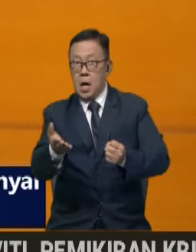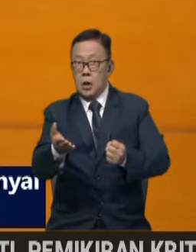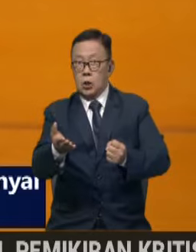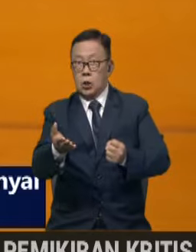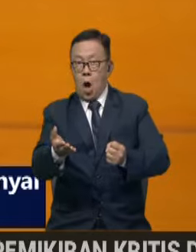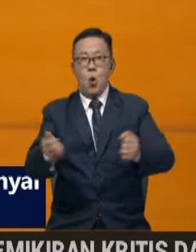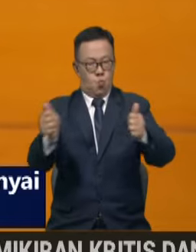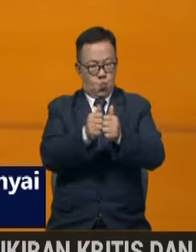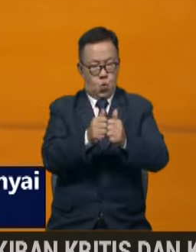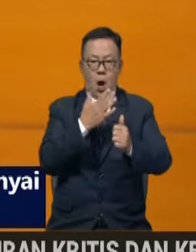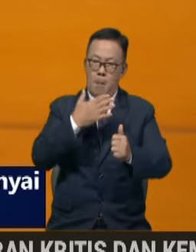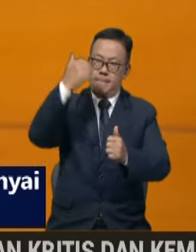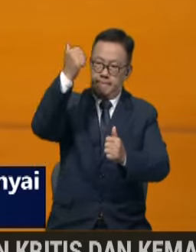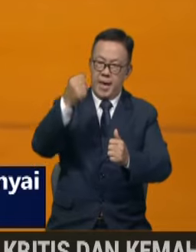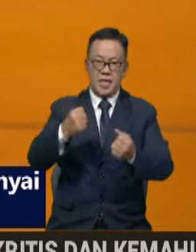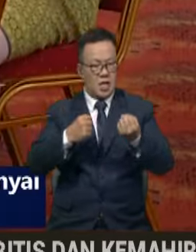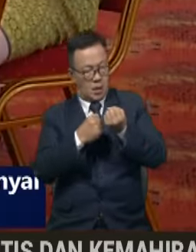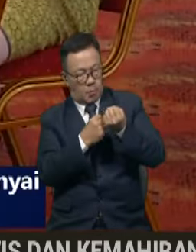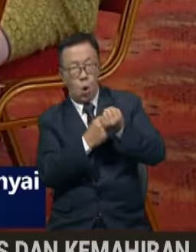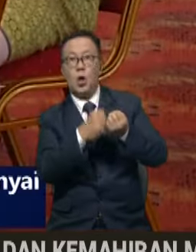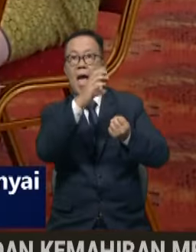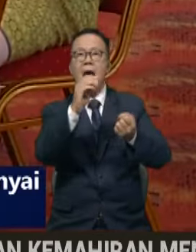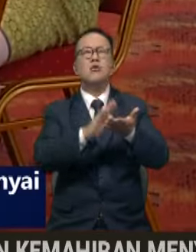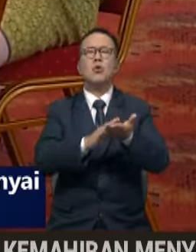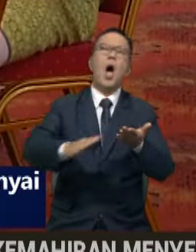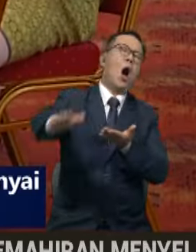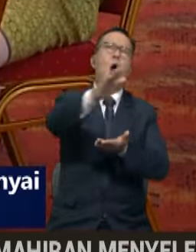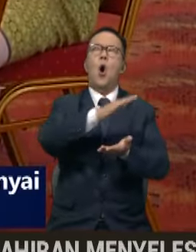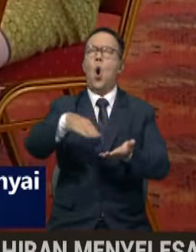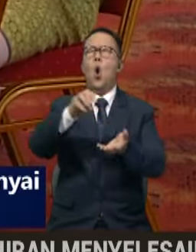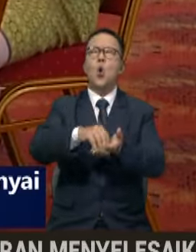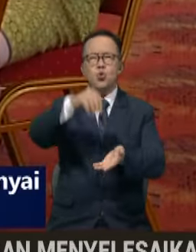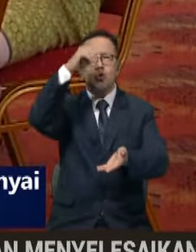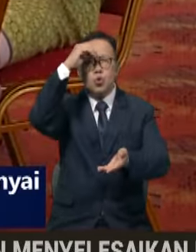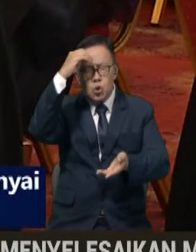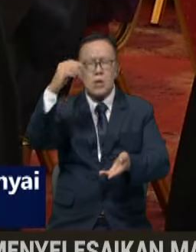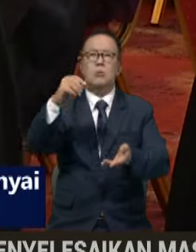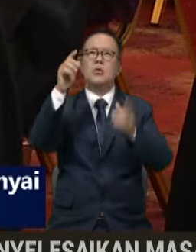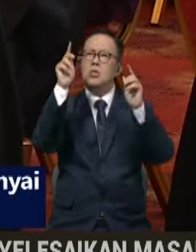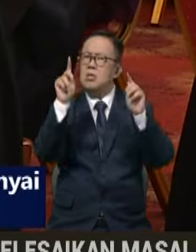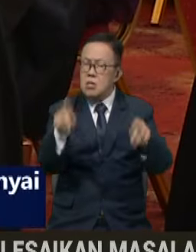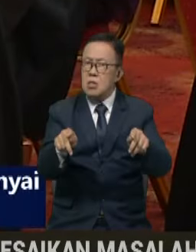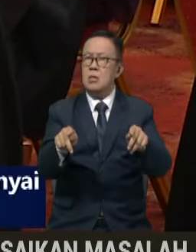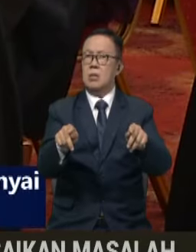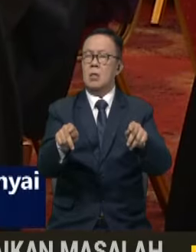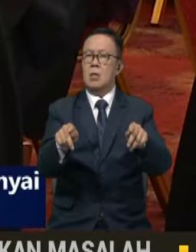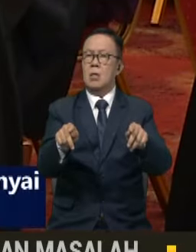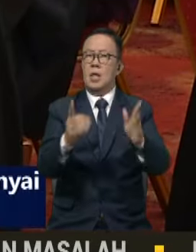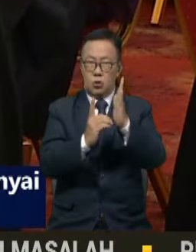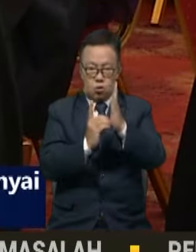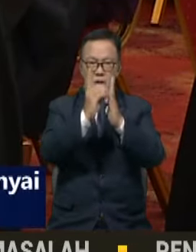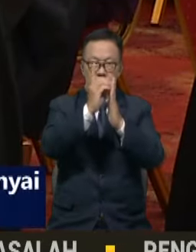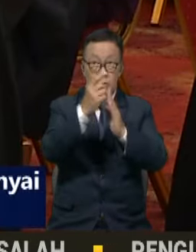meaningful partnerships, school leaders can ensure that every student has the opportunity to develop the